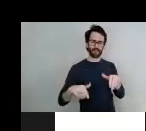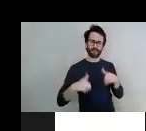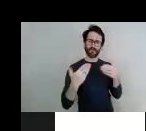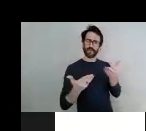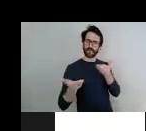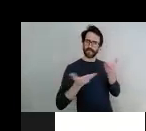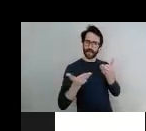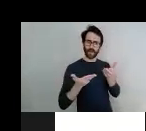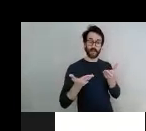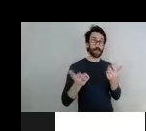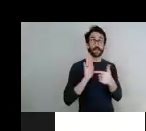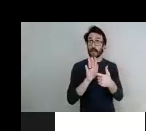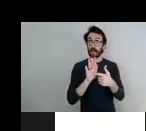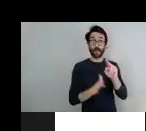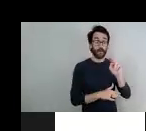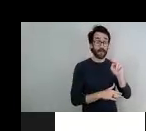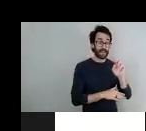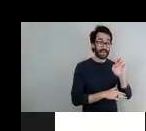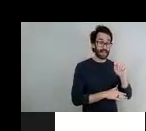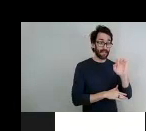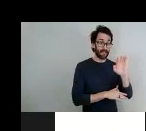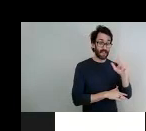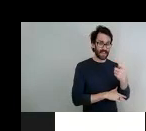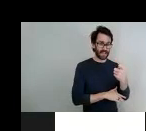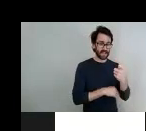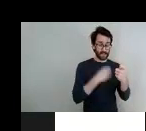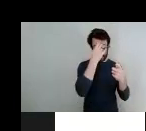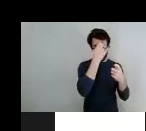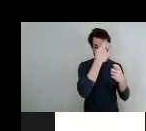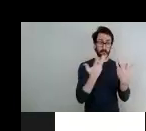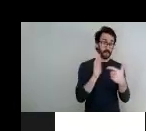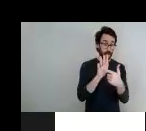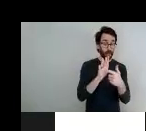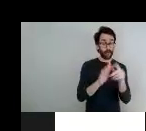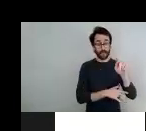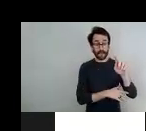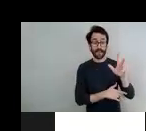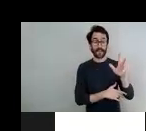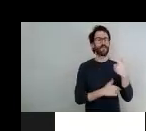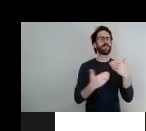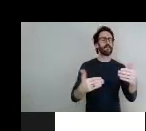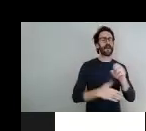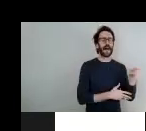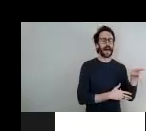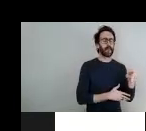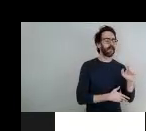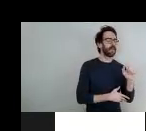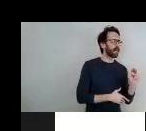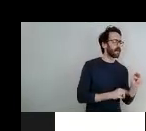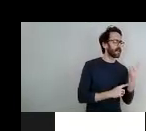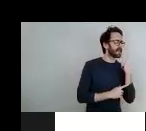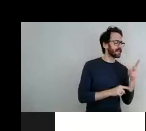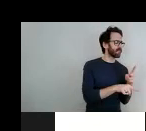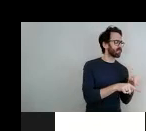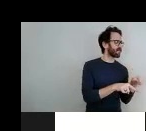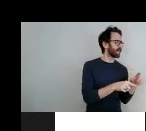use Netflix as an example. Go to your Netflix account or your Netflix app and log in there directly and see if there's any kind